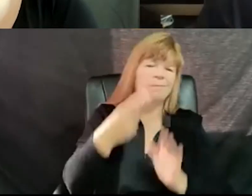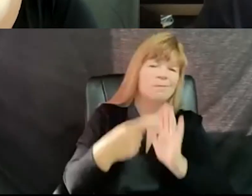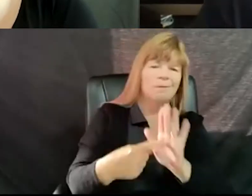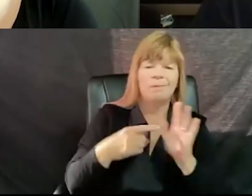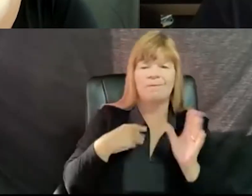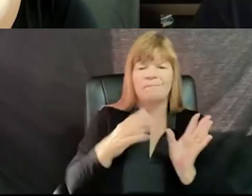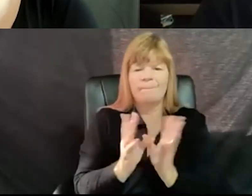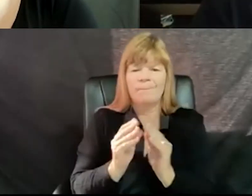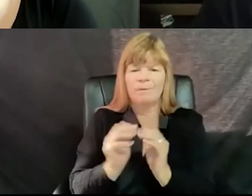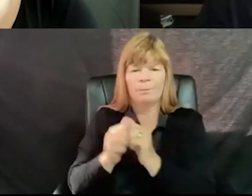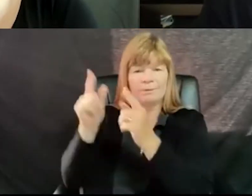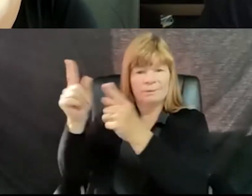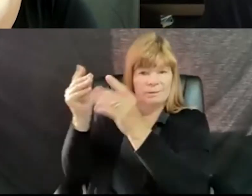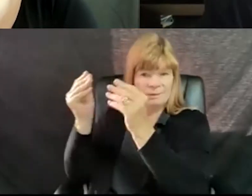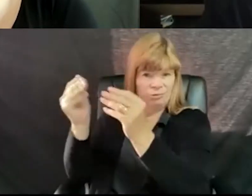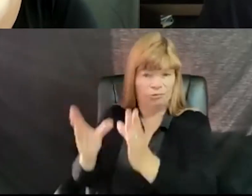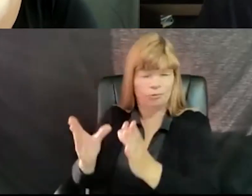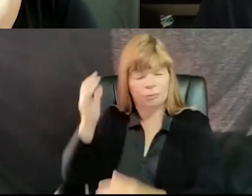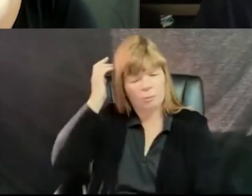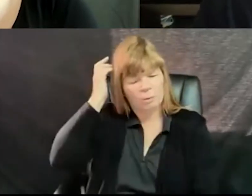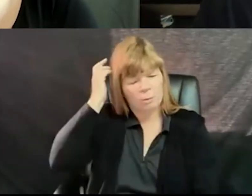with a teacher,